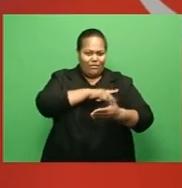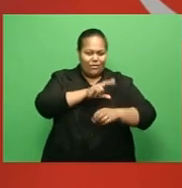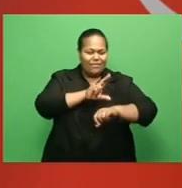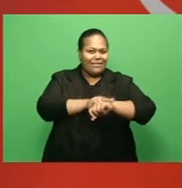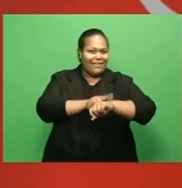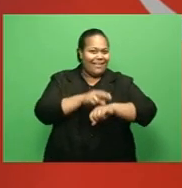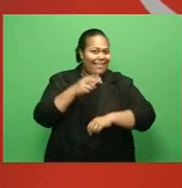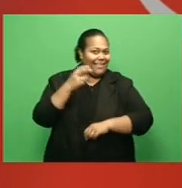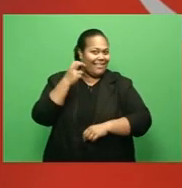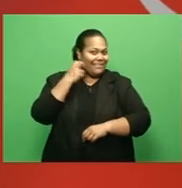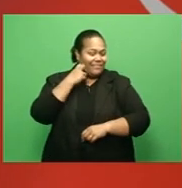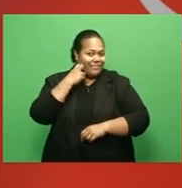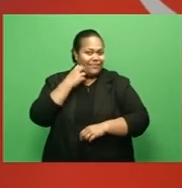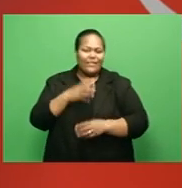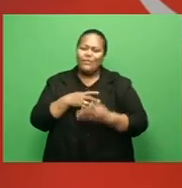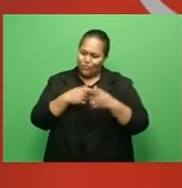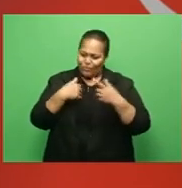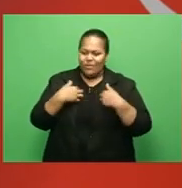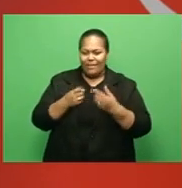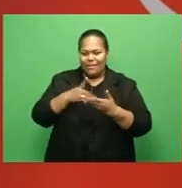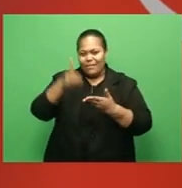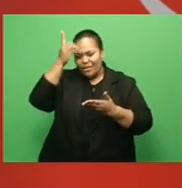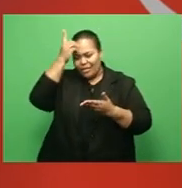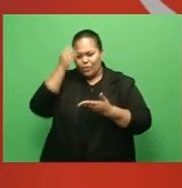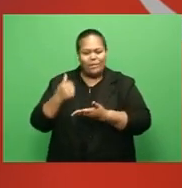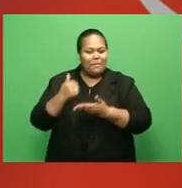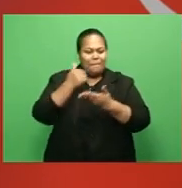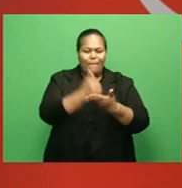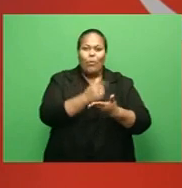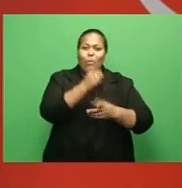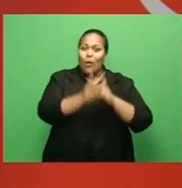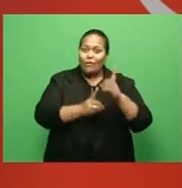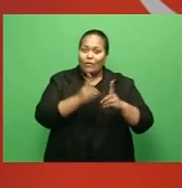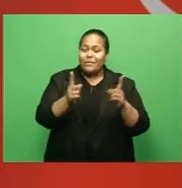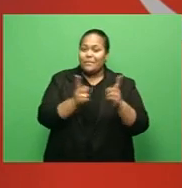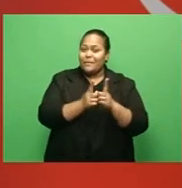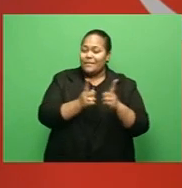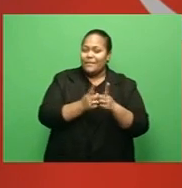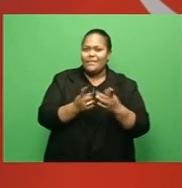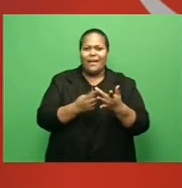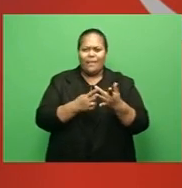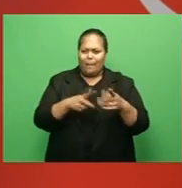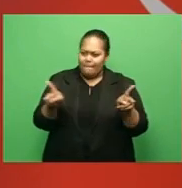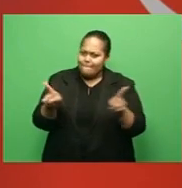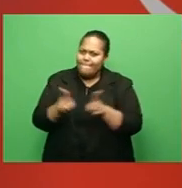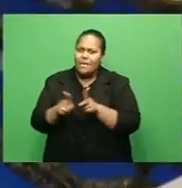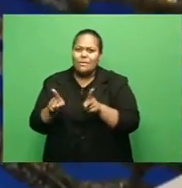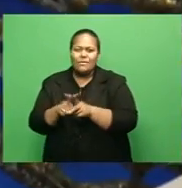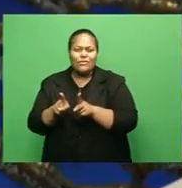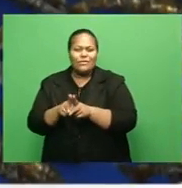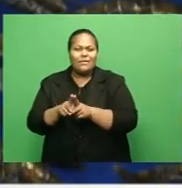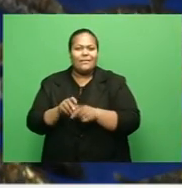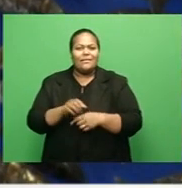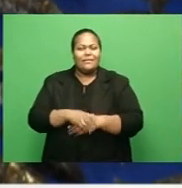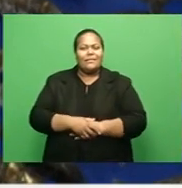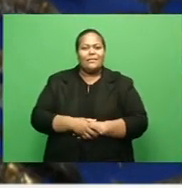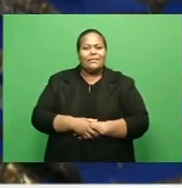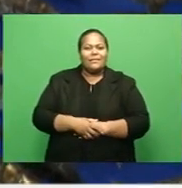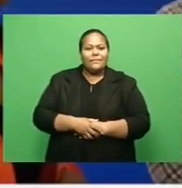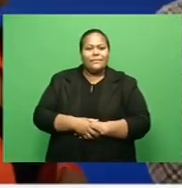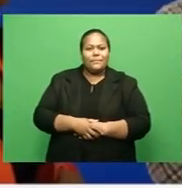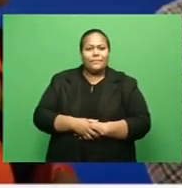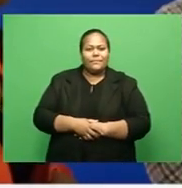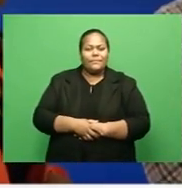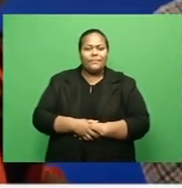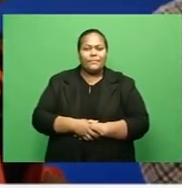education, by way of obviously sponsoring the conferences, because obviously in partnership is what we get. Lal says they are keen